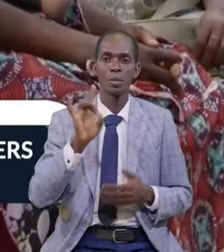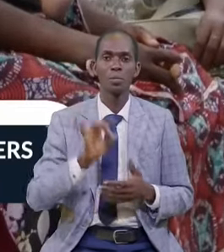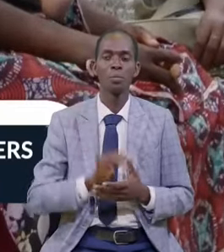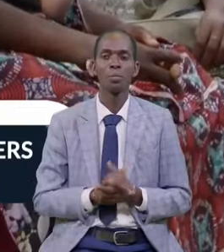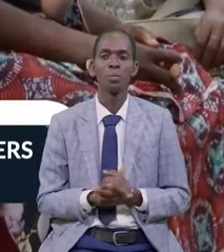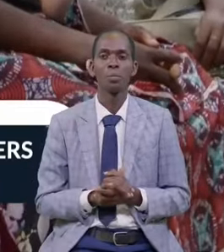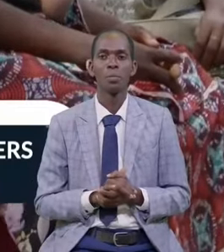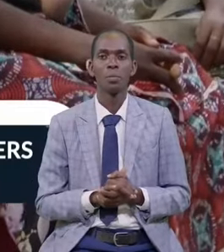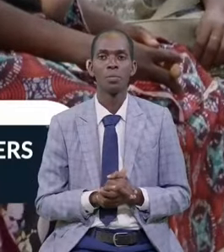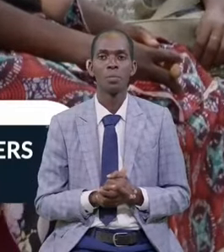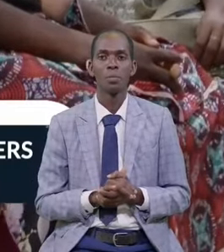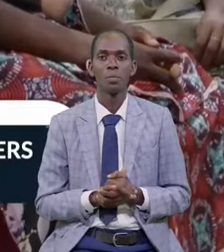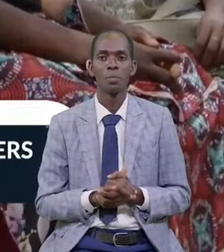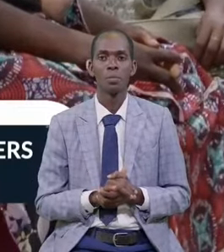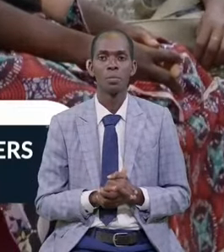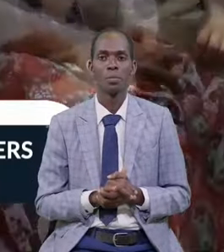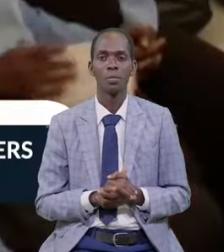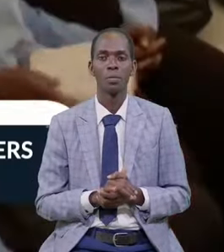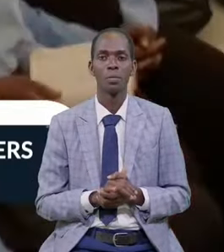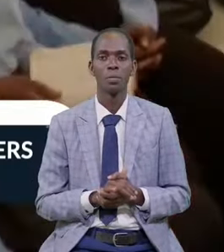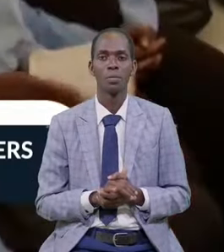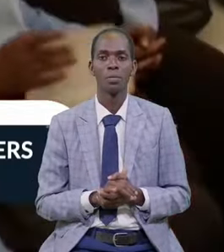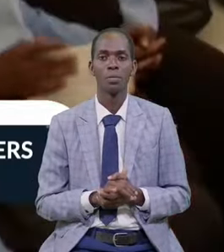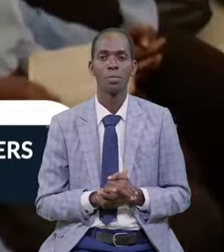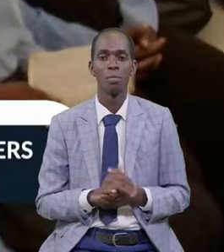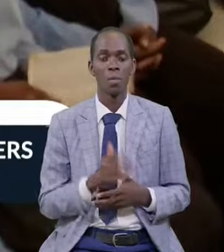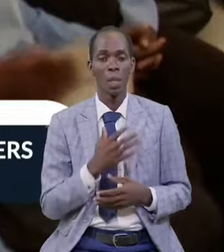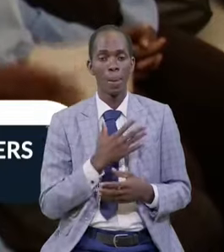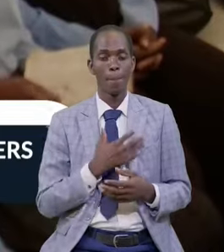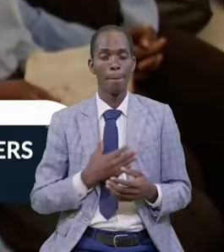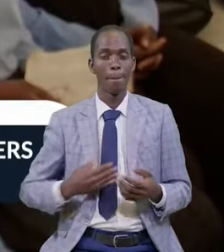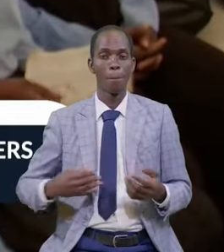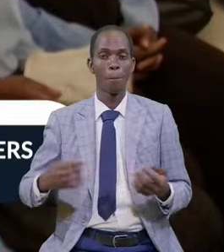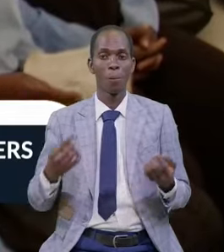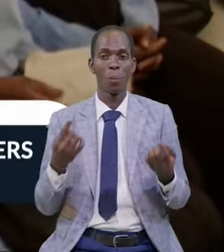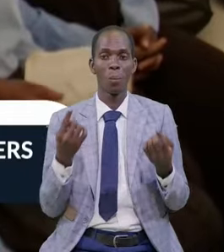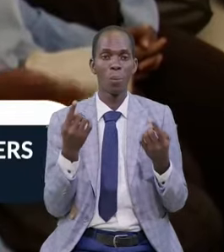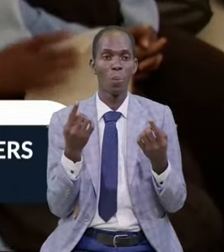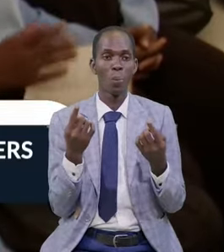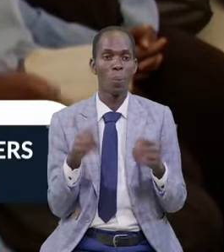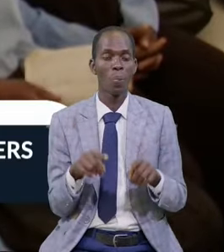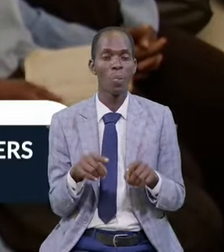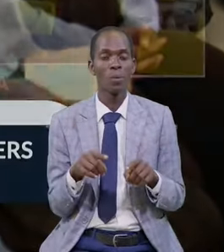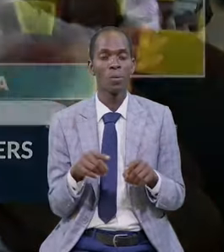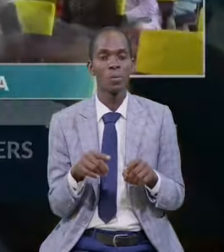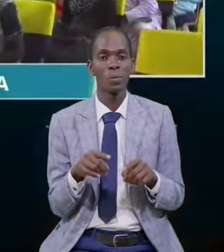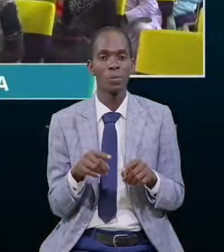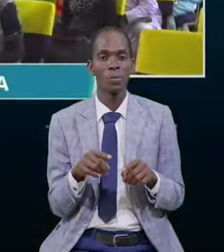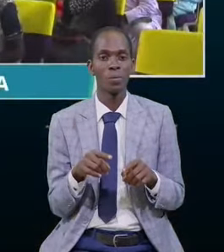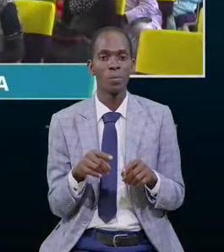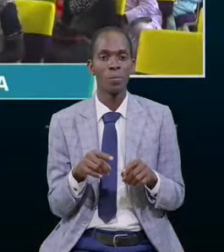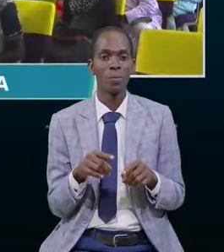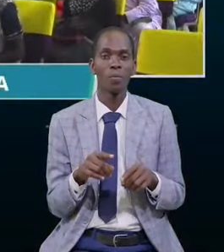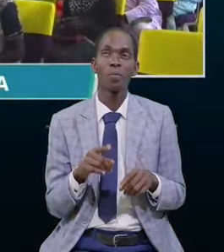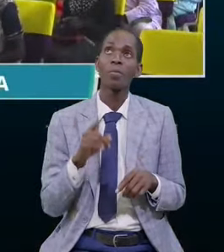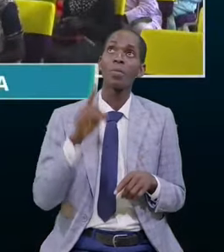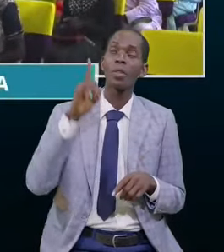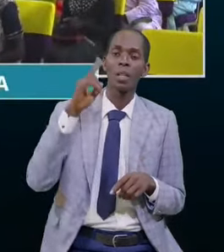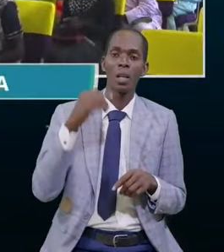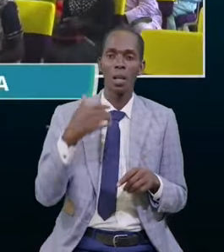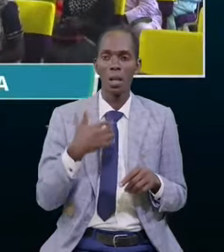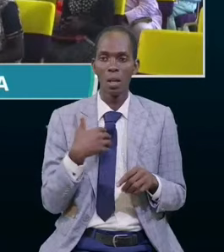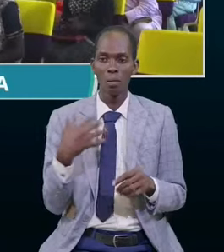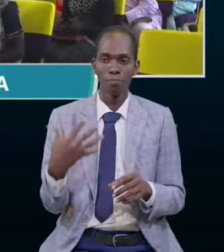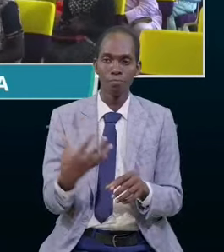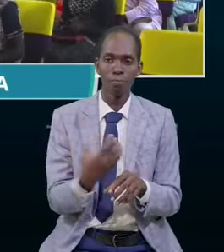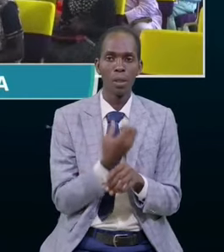verse eight when he had taken the book